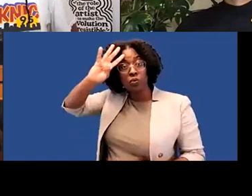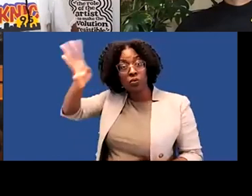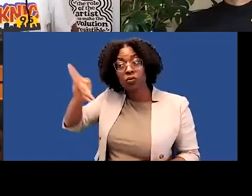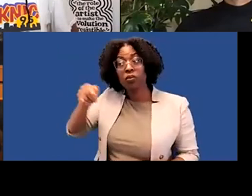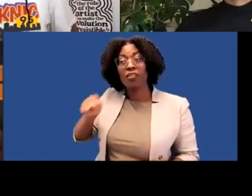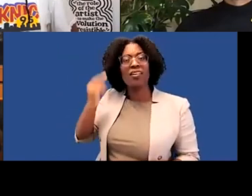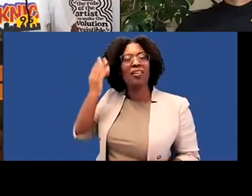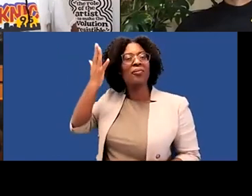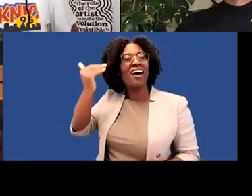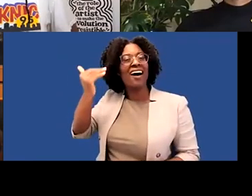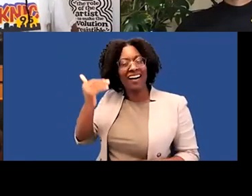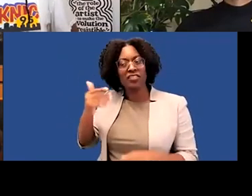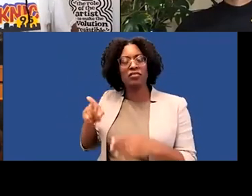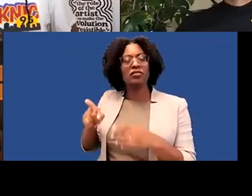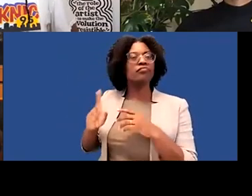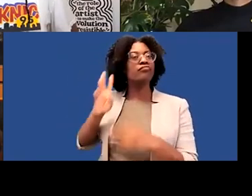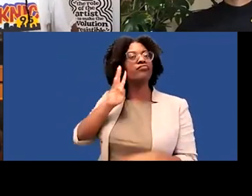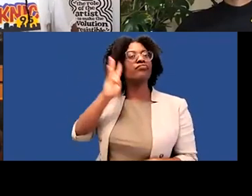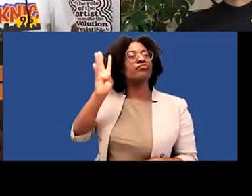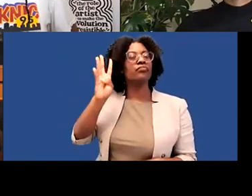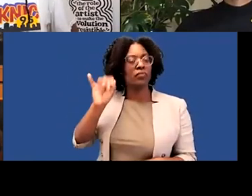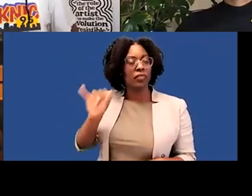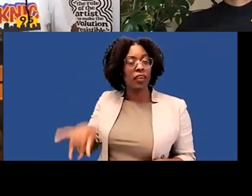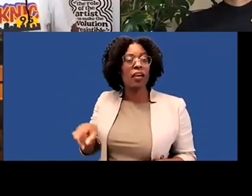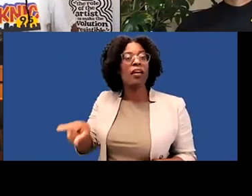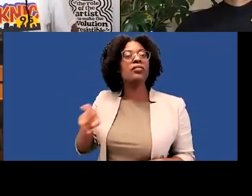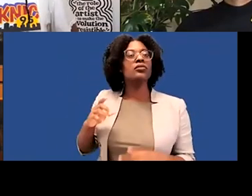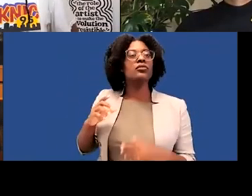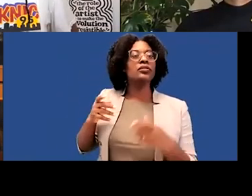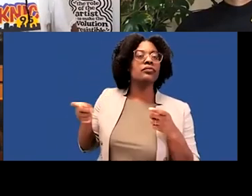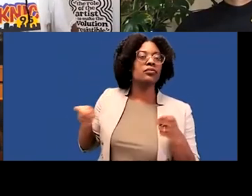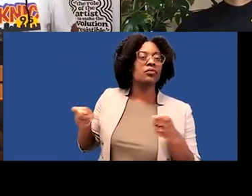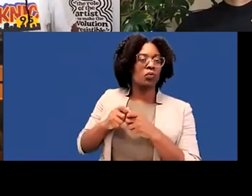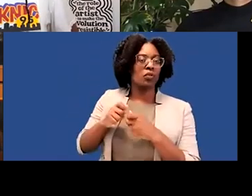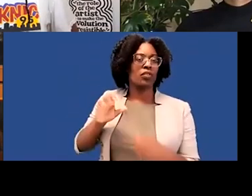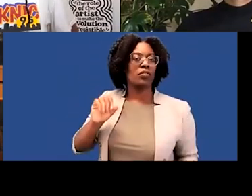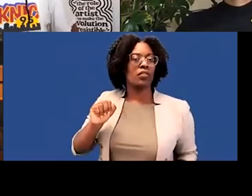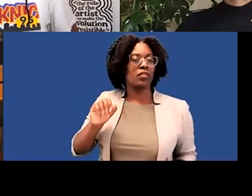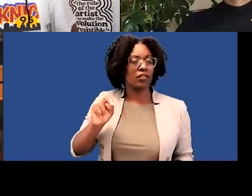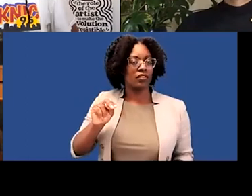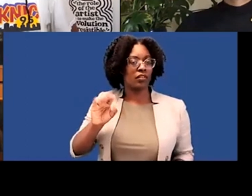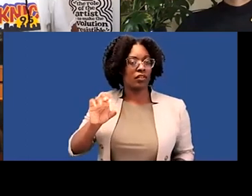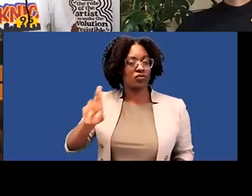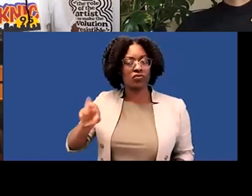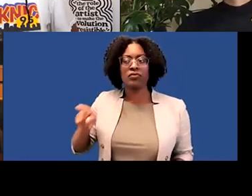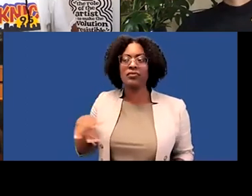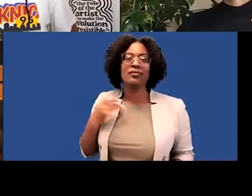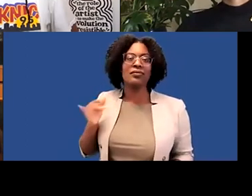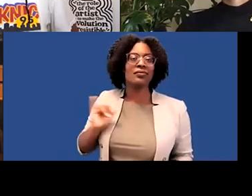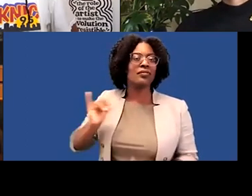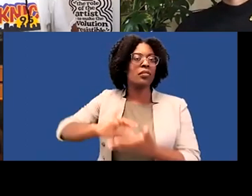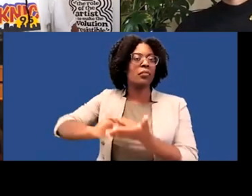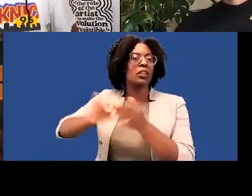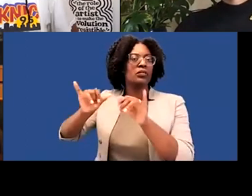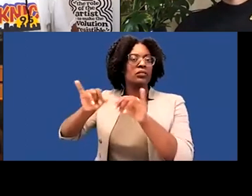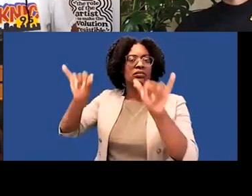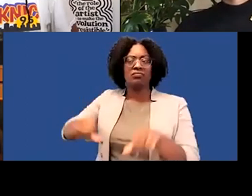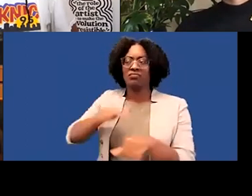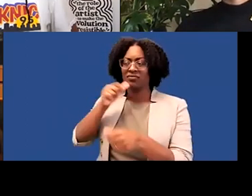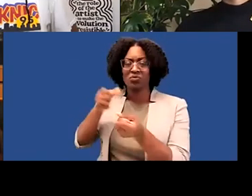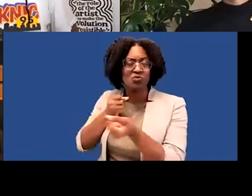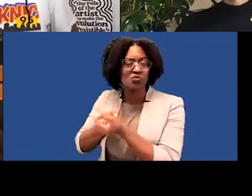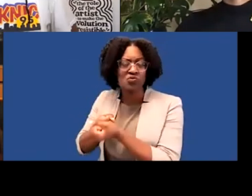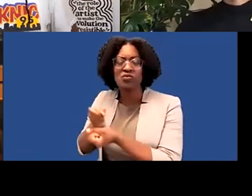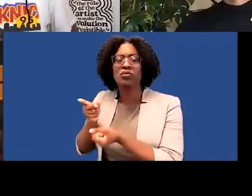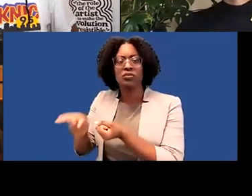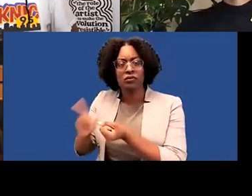realizing that fighting and advocating for her care, you know, that the medical system was not on her side. And it's really interesting to